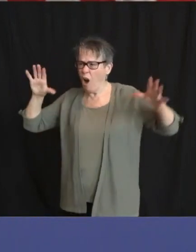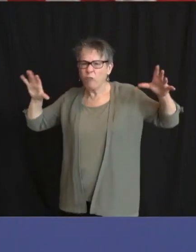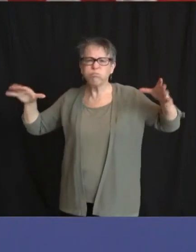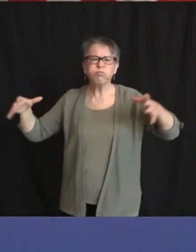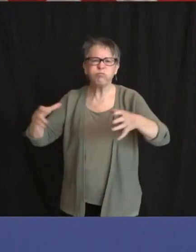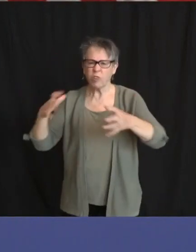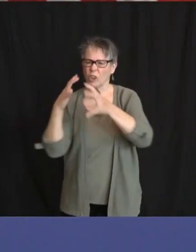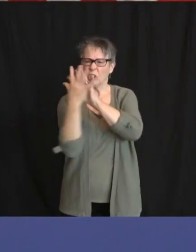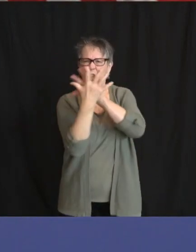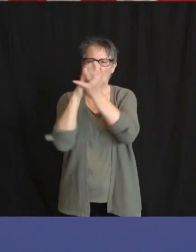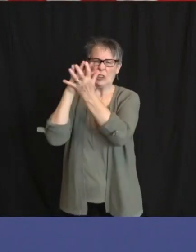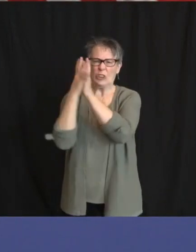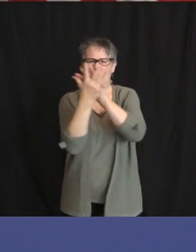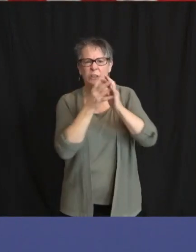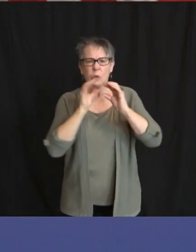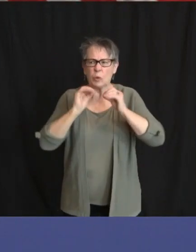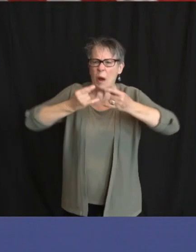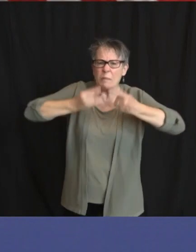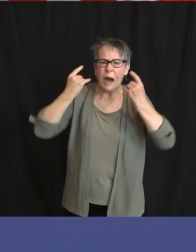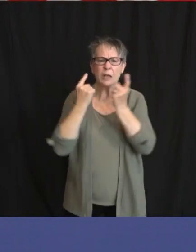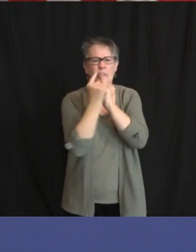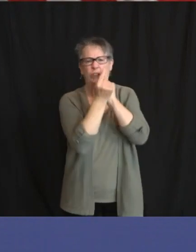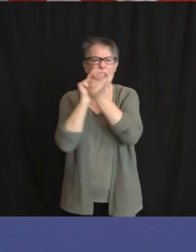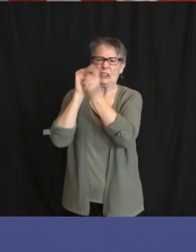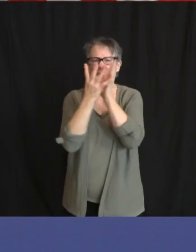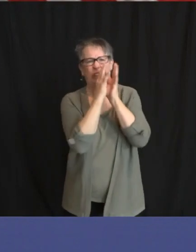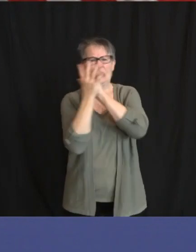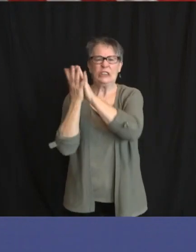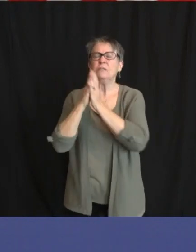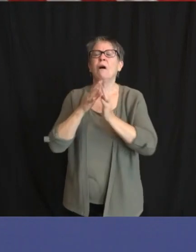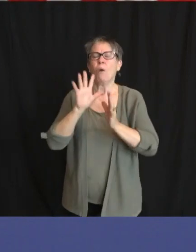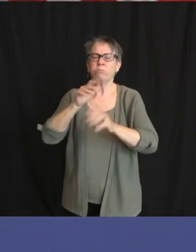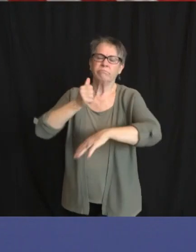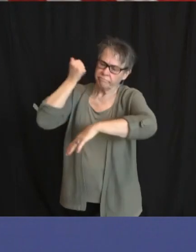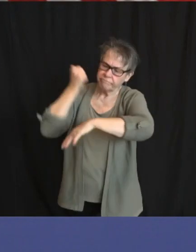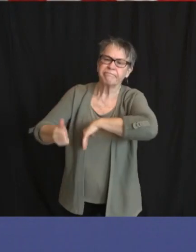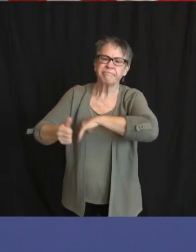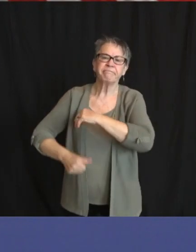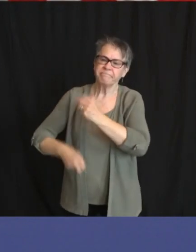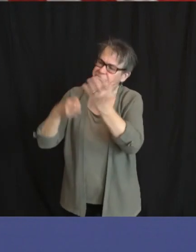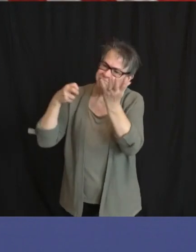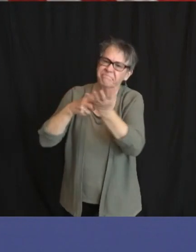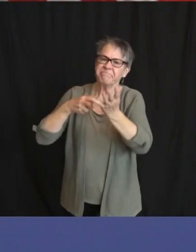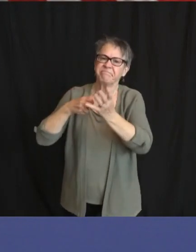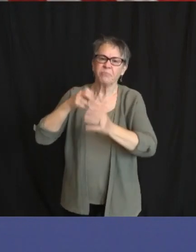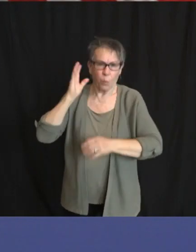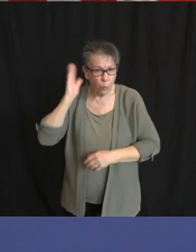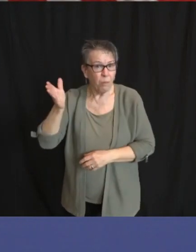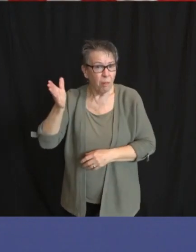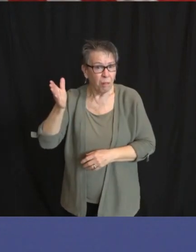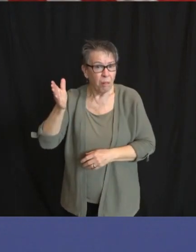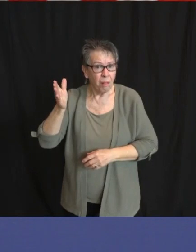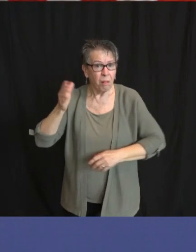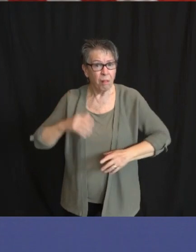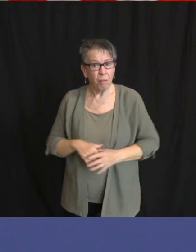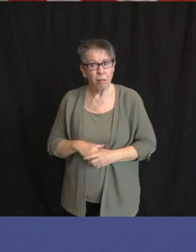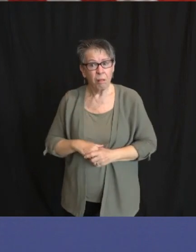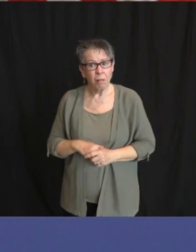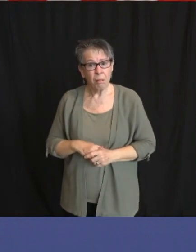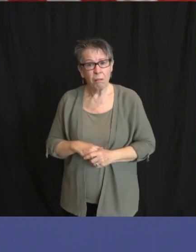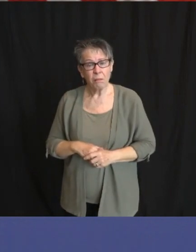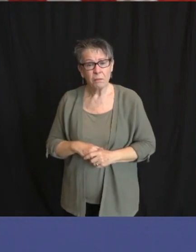So, 3 questions about the commission. First, wondering what you're hoping